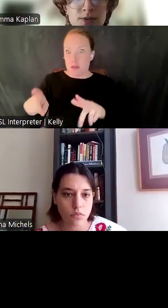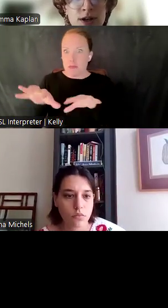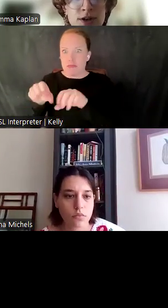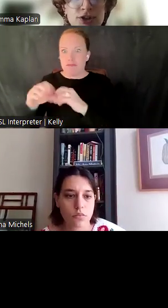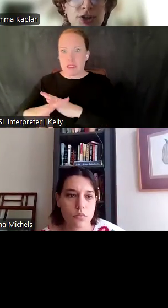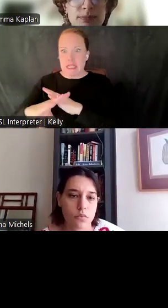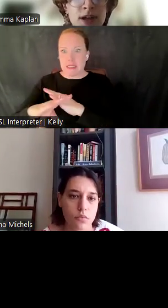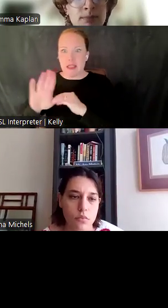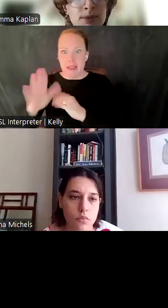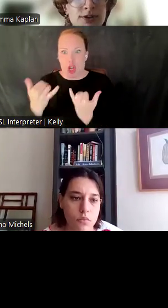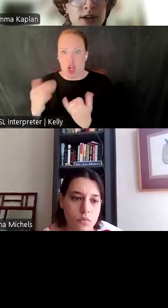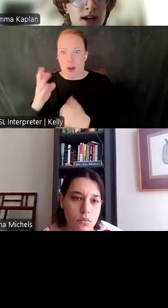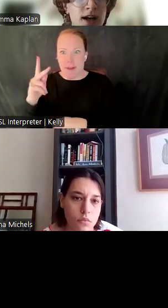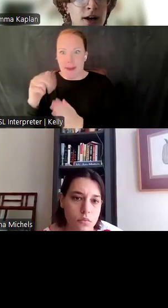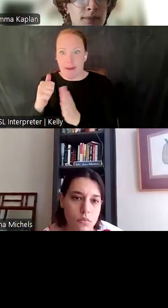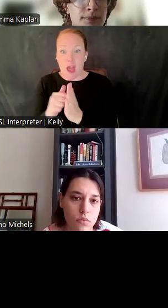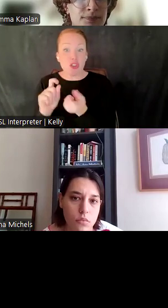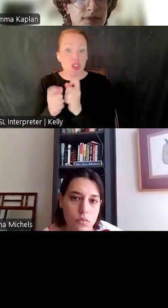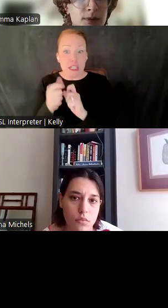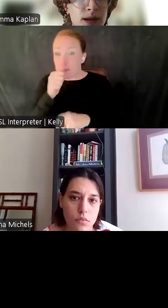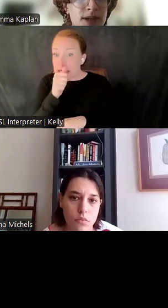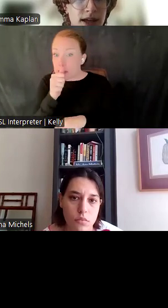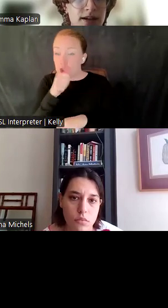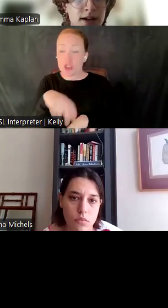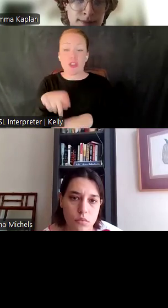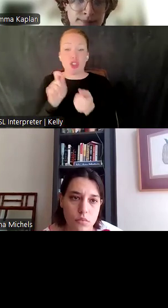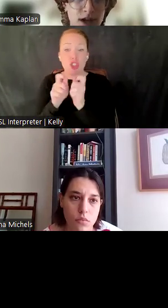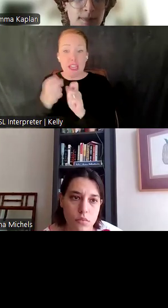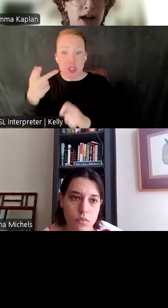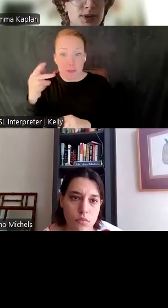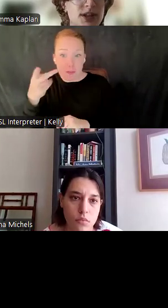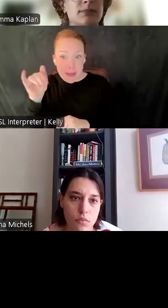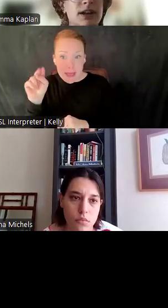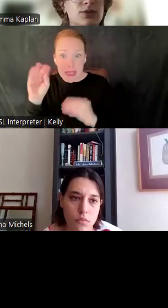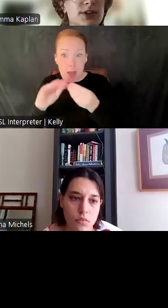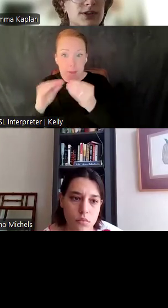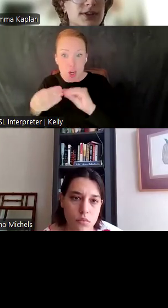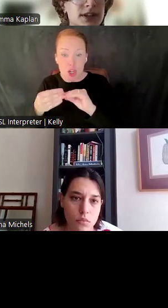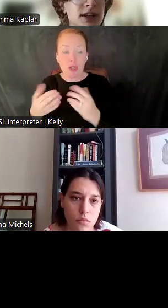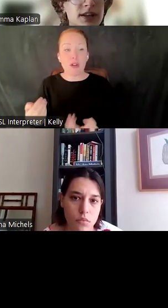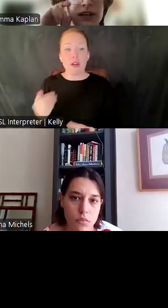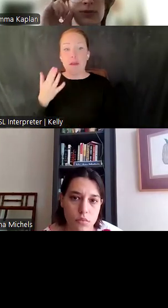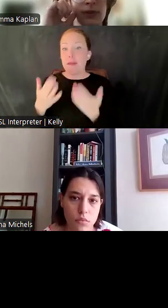changing passwords, changing PIN numbers. There might be like a password that they might use